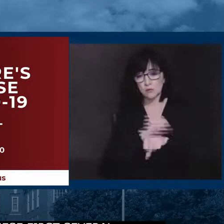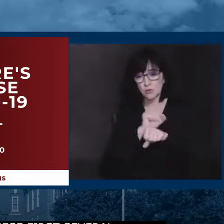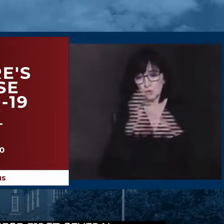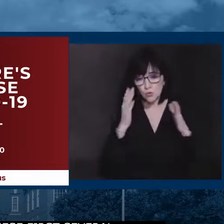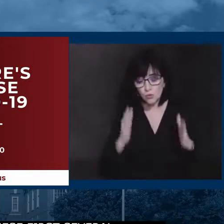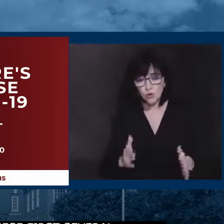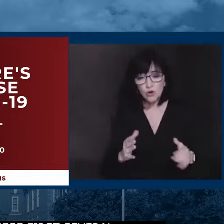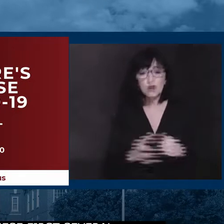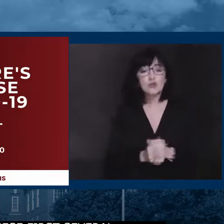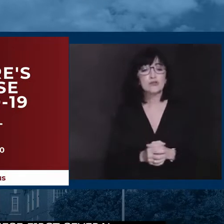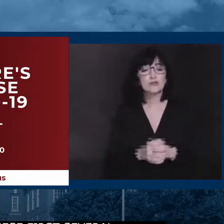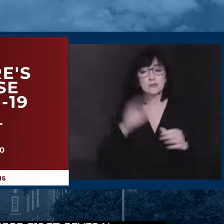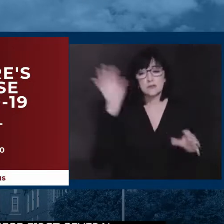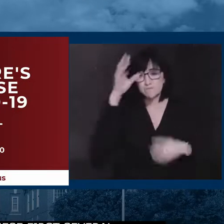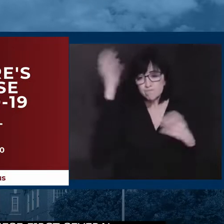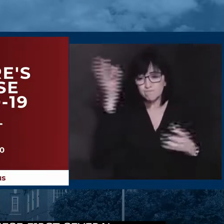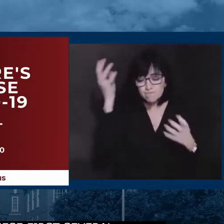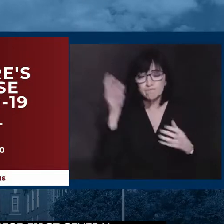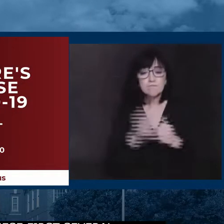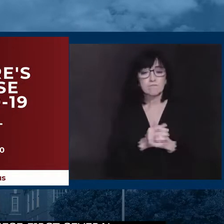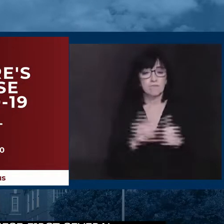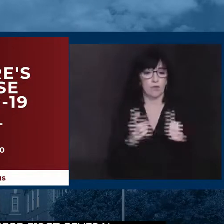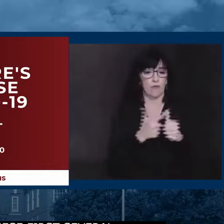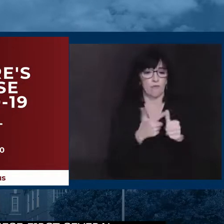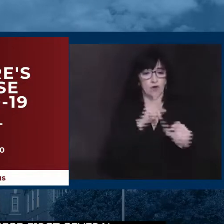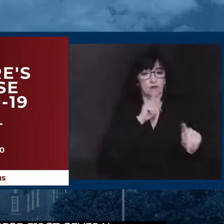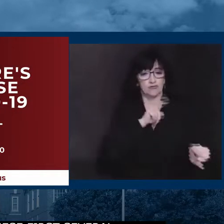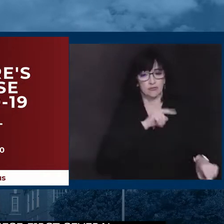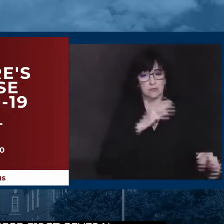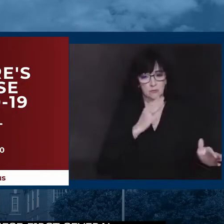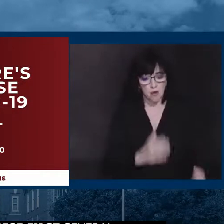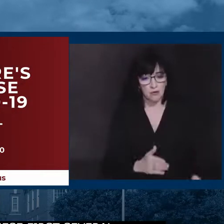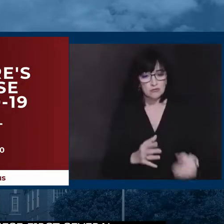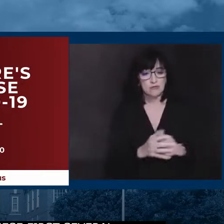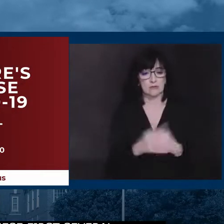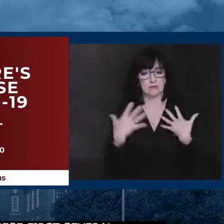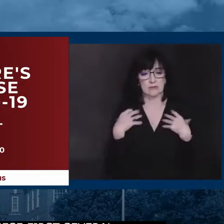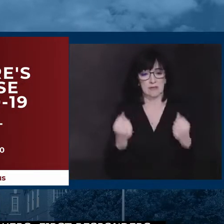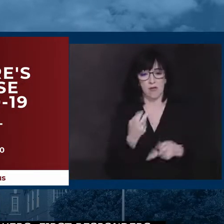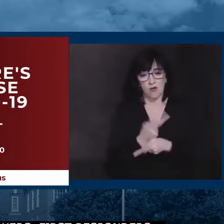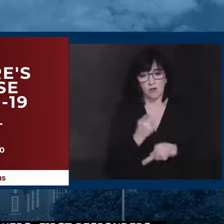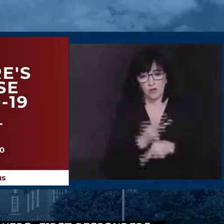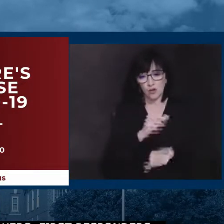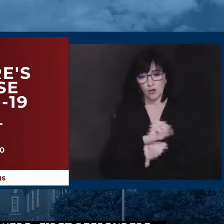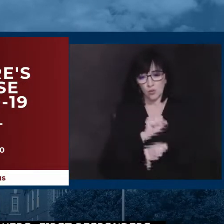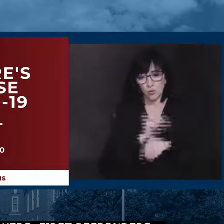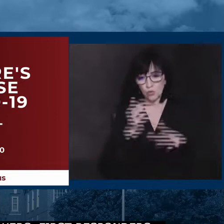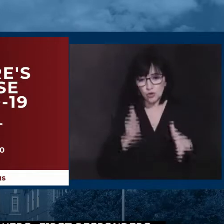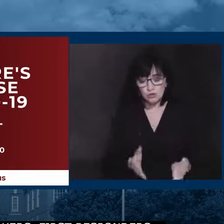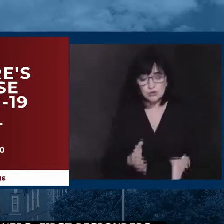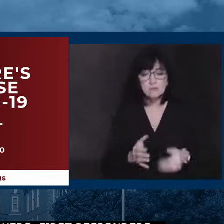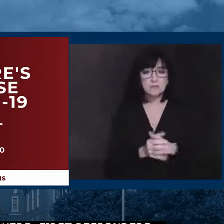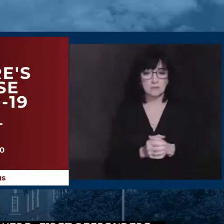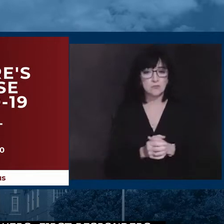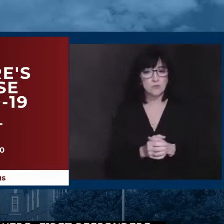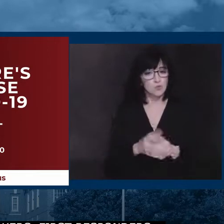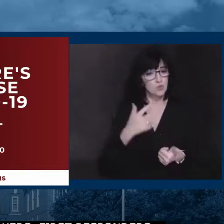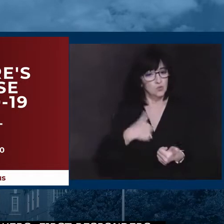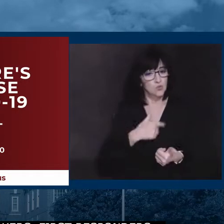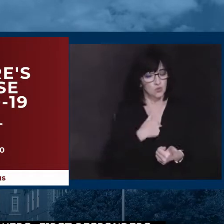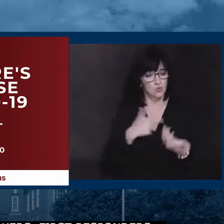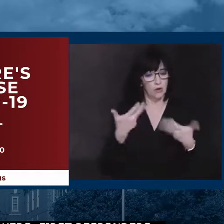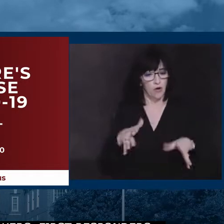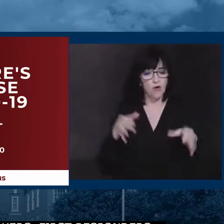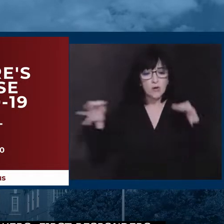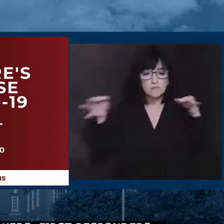whole list of those. We've made available press information about the cohorts